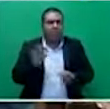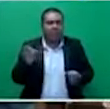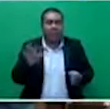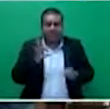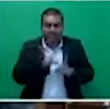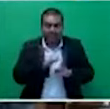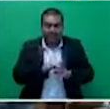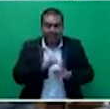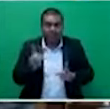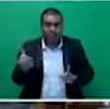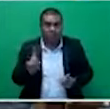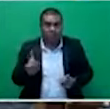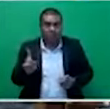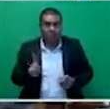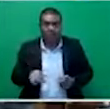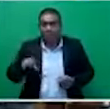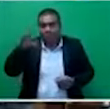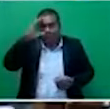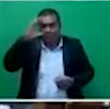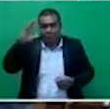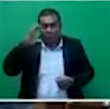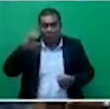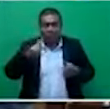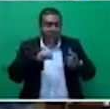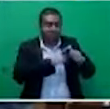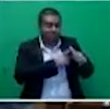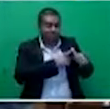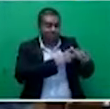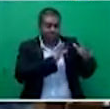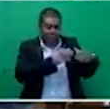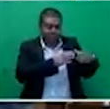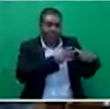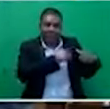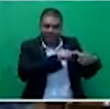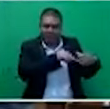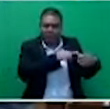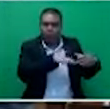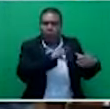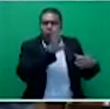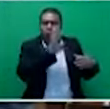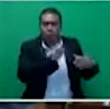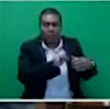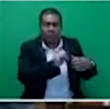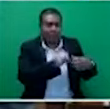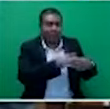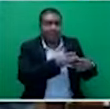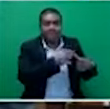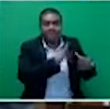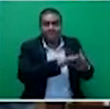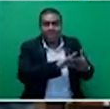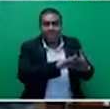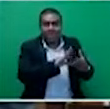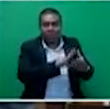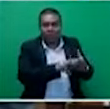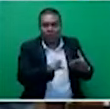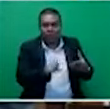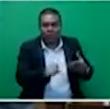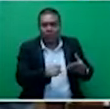example. Country A has a debt of US $88 billion, and country B has a debt of